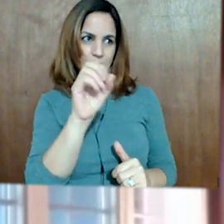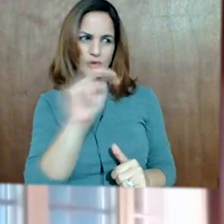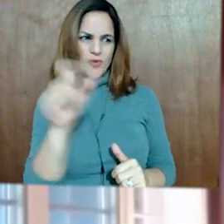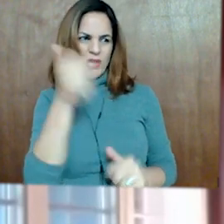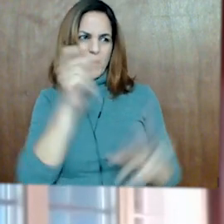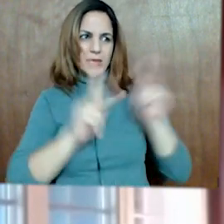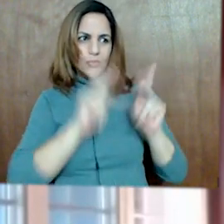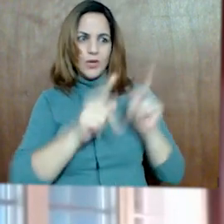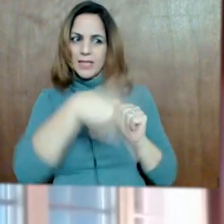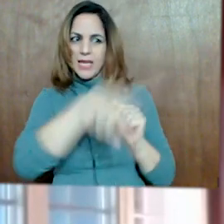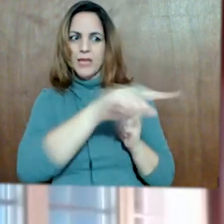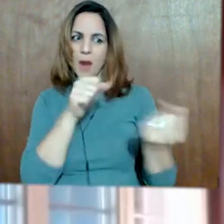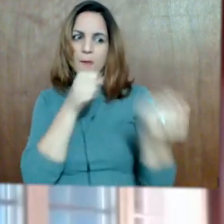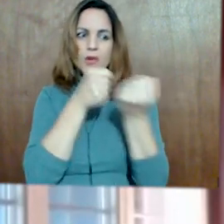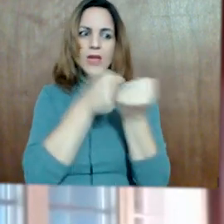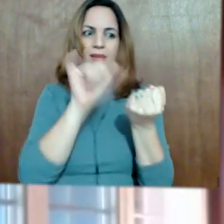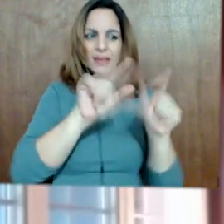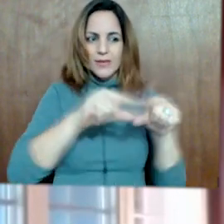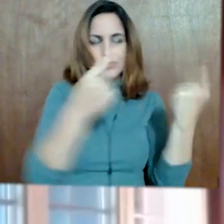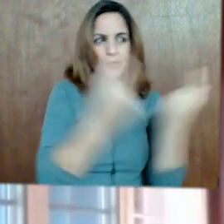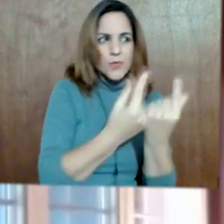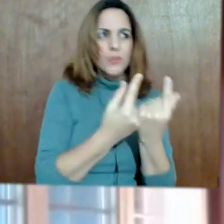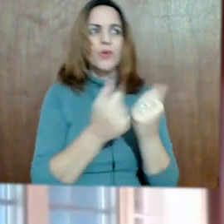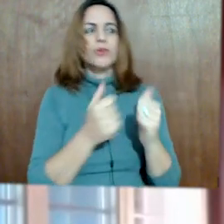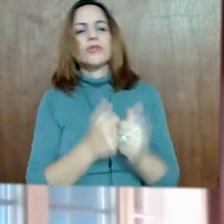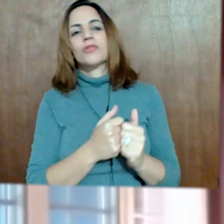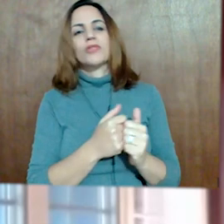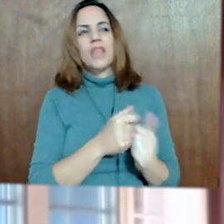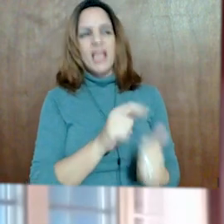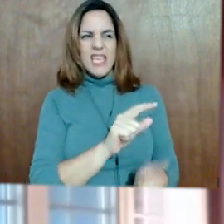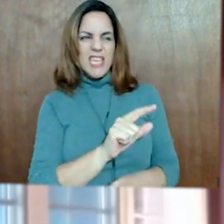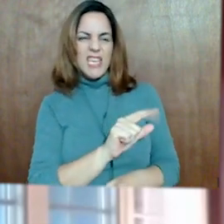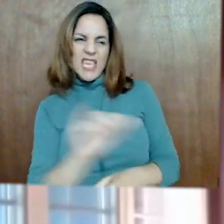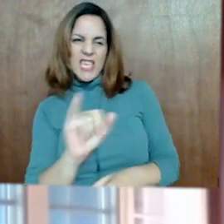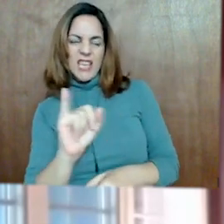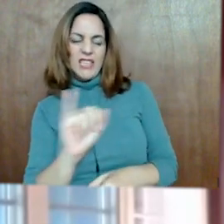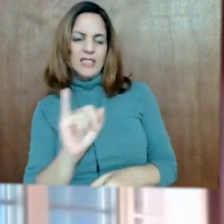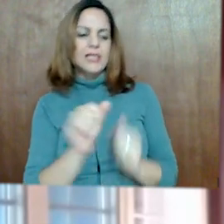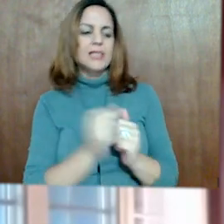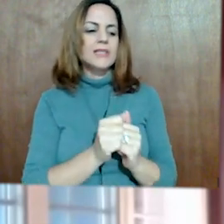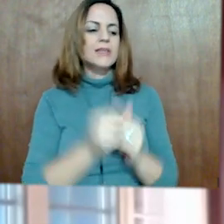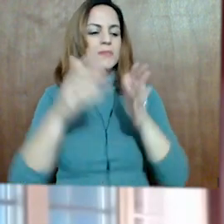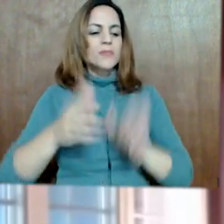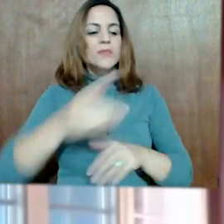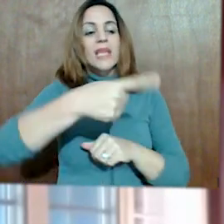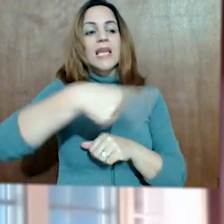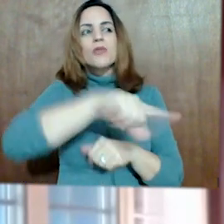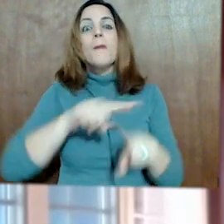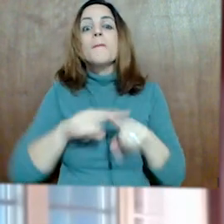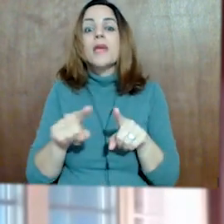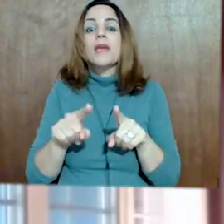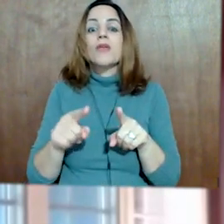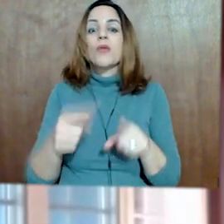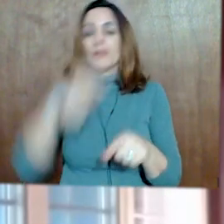African-American leftists that existed in this country, it wasn't until the Black Panther Party arrived that ideas